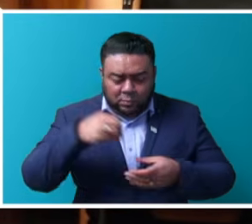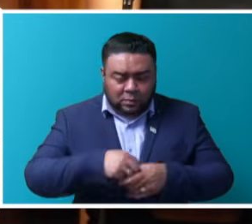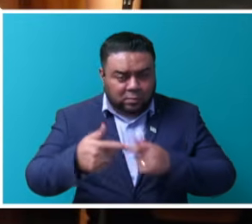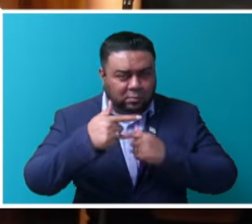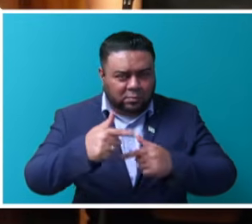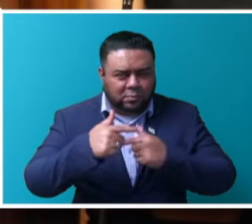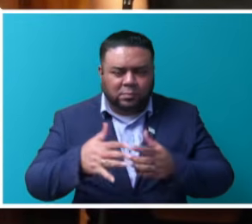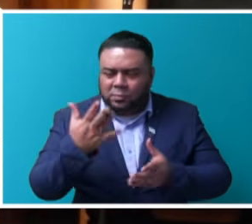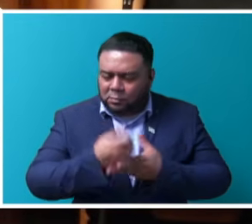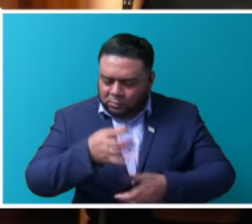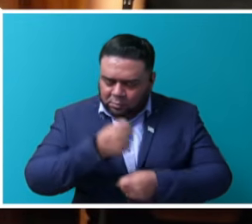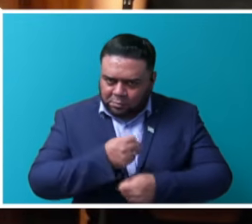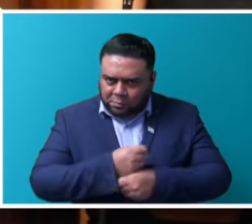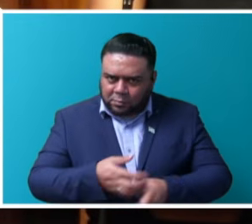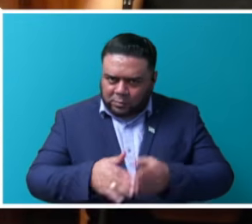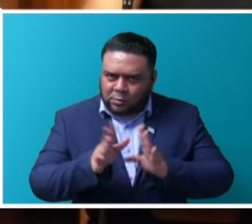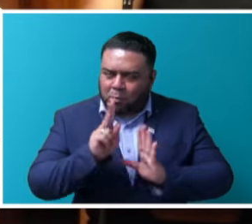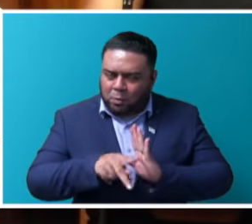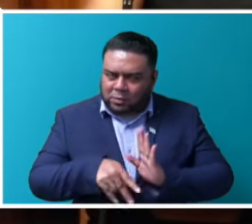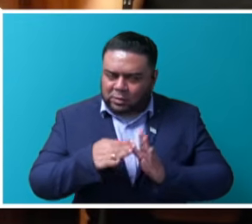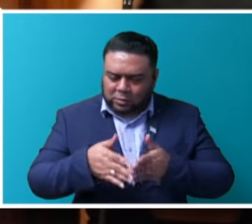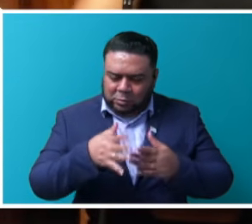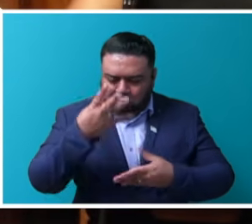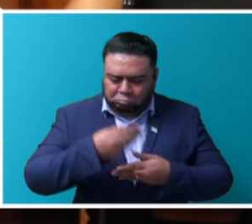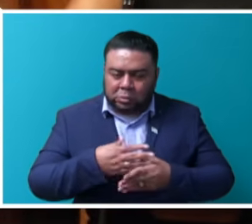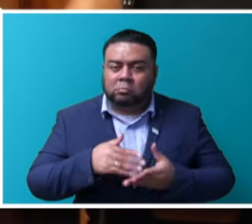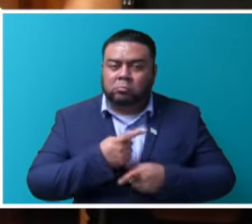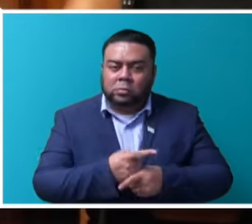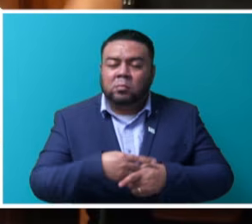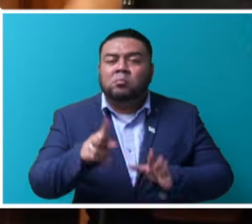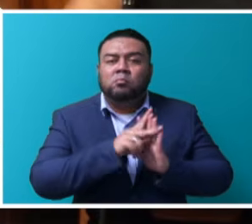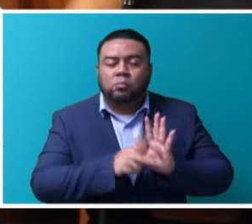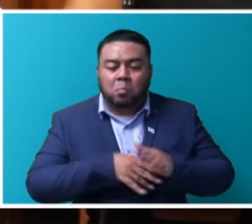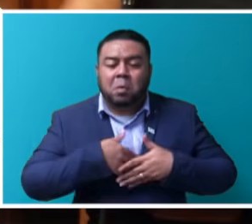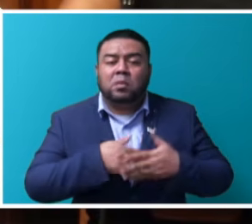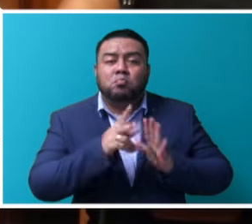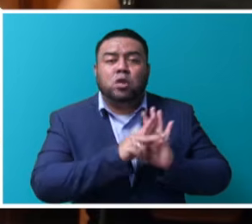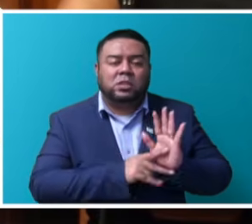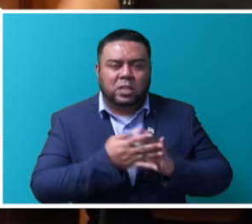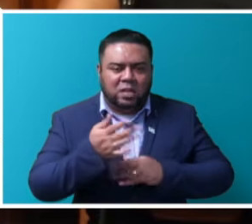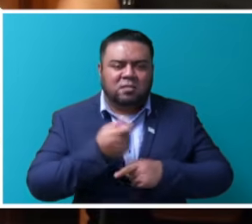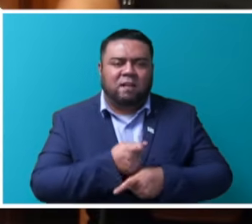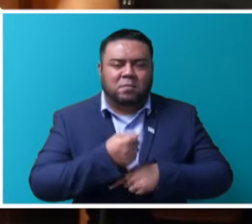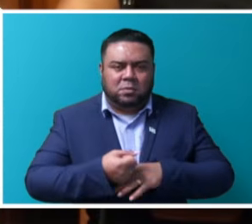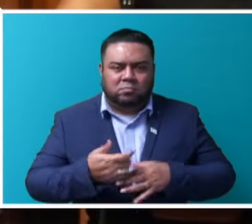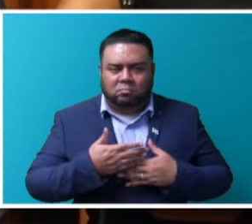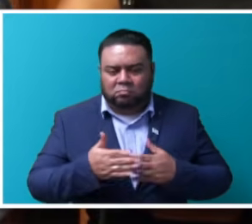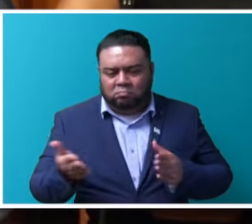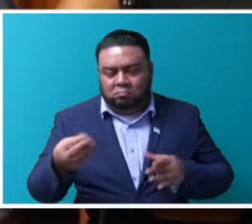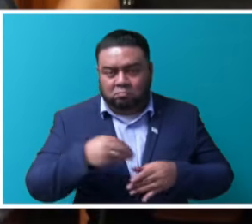and an updated poverty estimates that will help guide public policy and government interventions. We have also